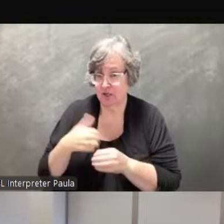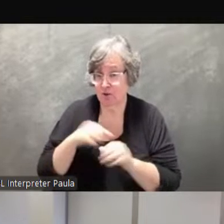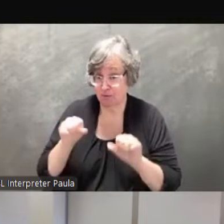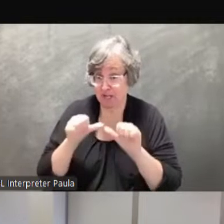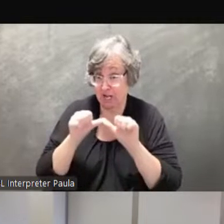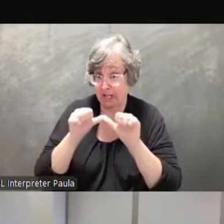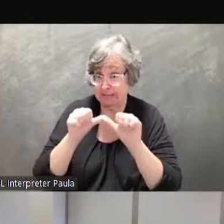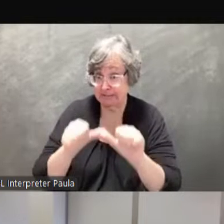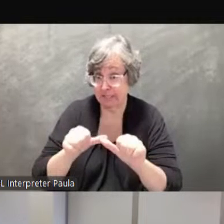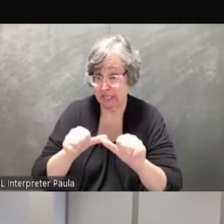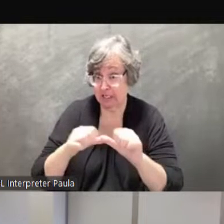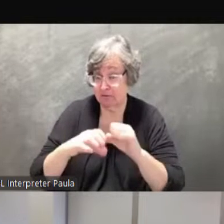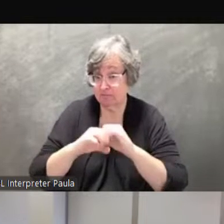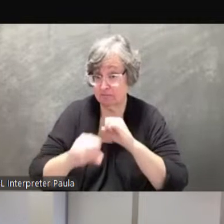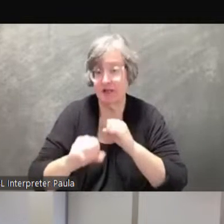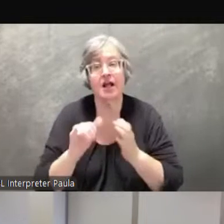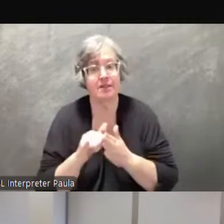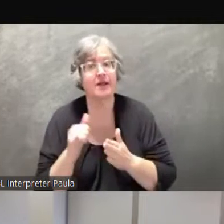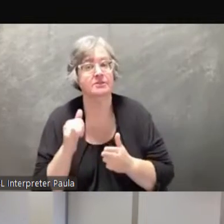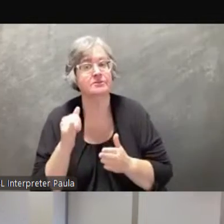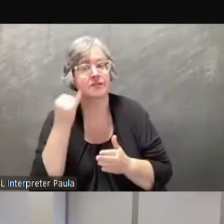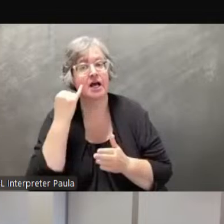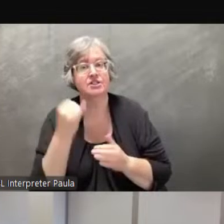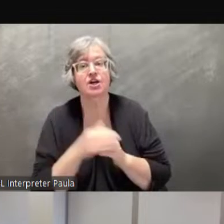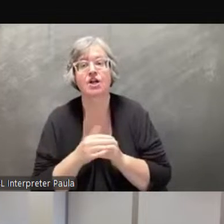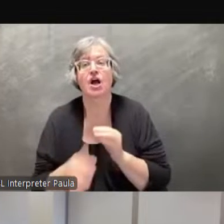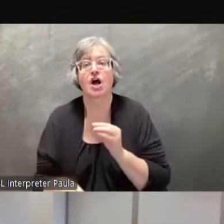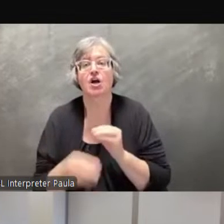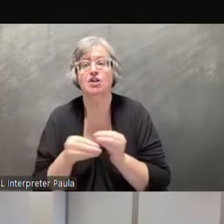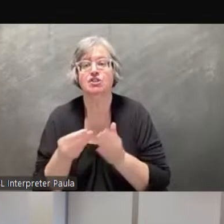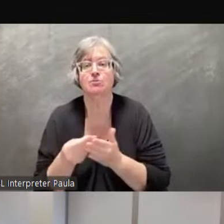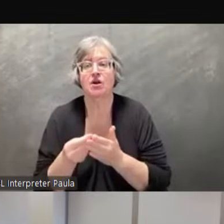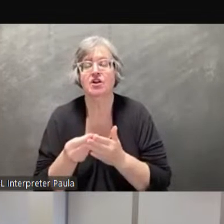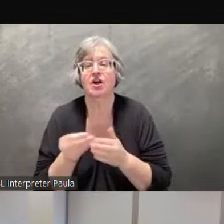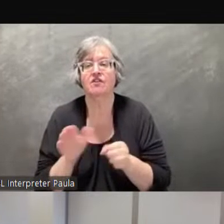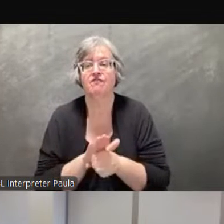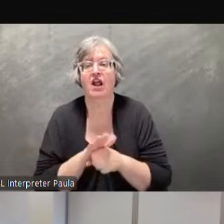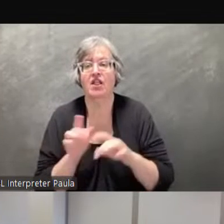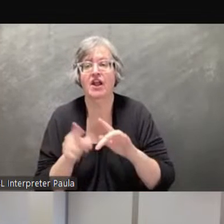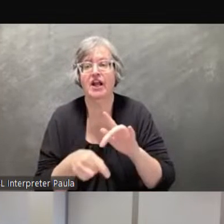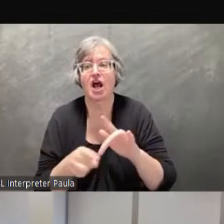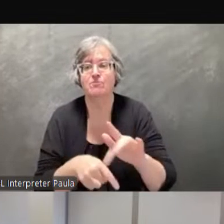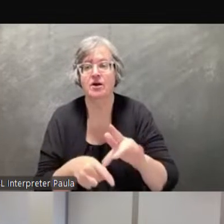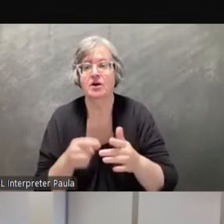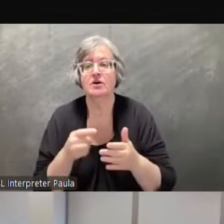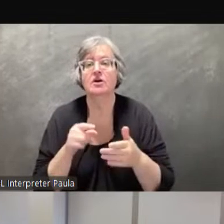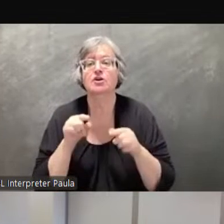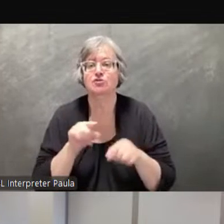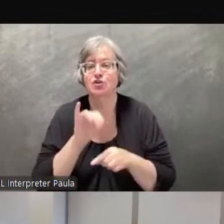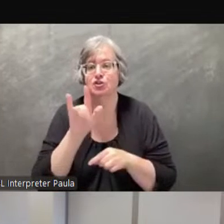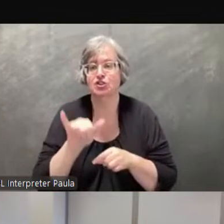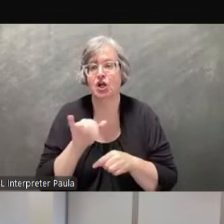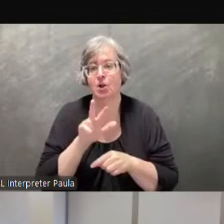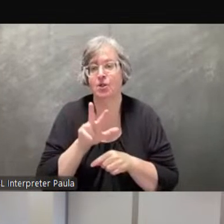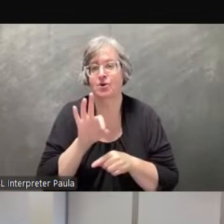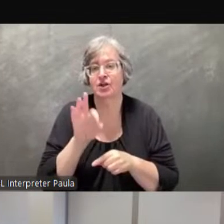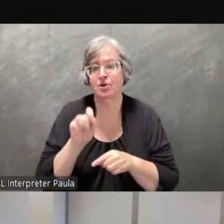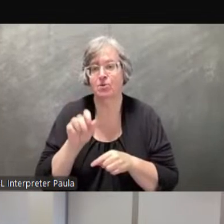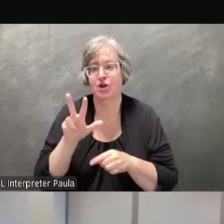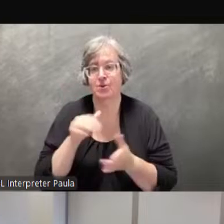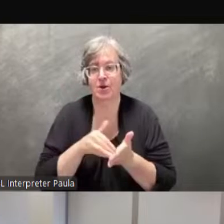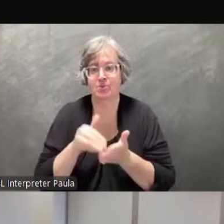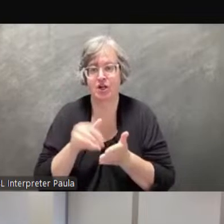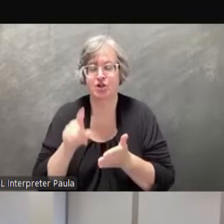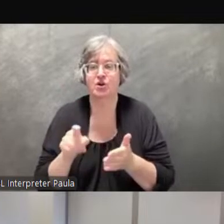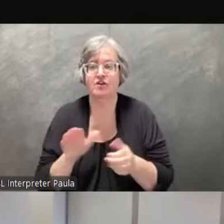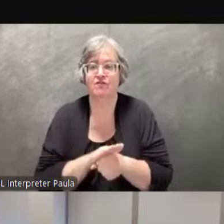it. That would be the idea, right? So additional funding to fill in the gap of that, what in July was 39.3 million that we needed to fill the